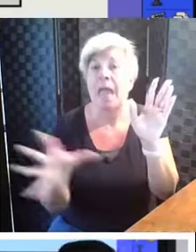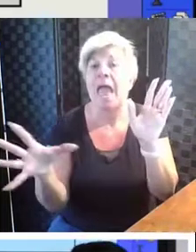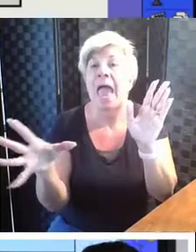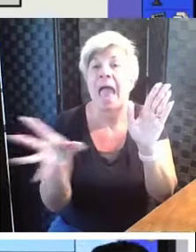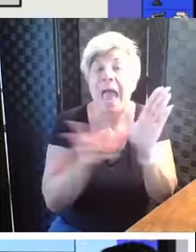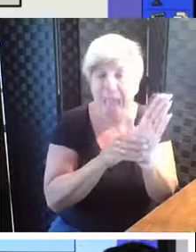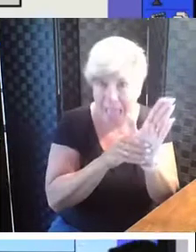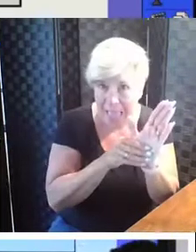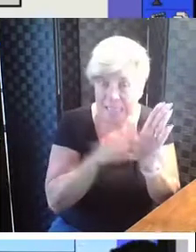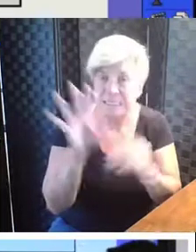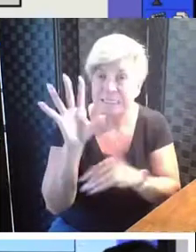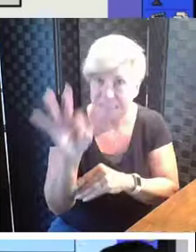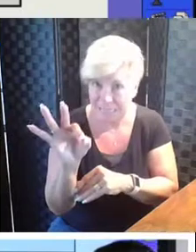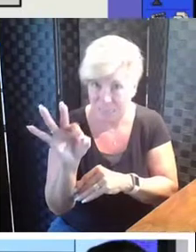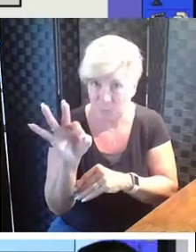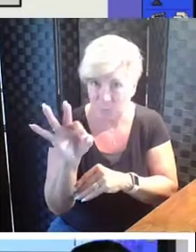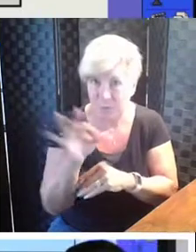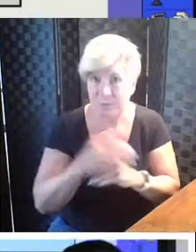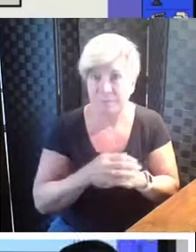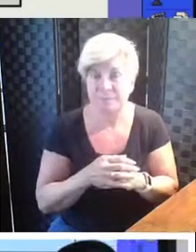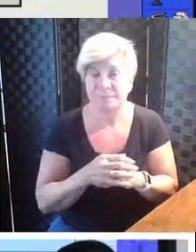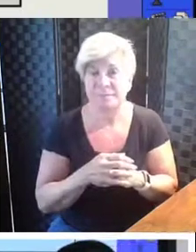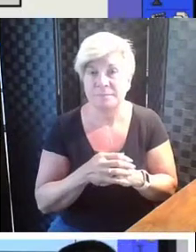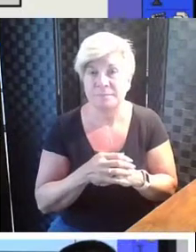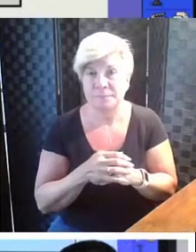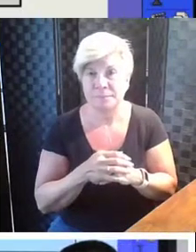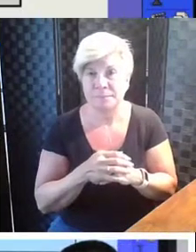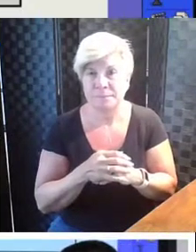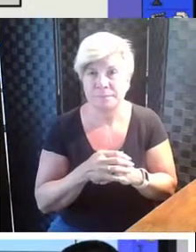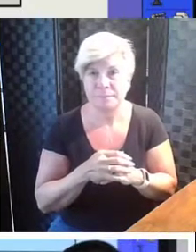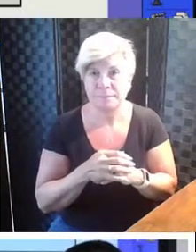and we added 9 more.